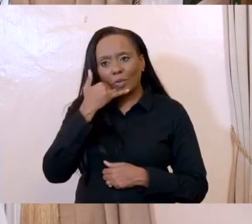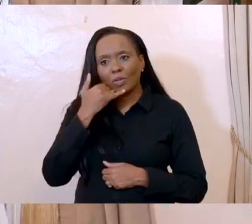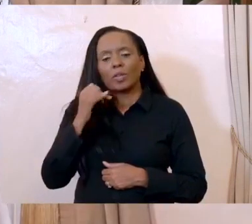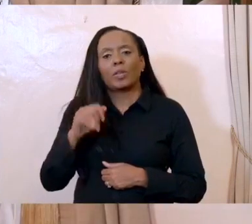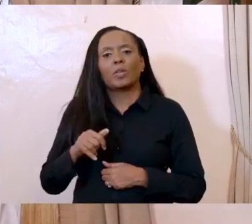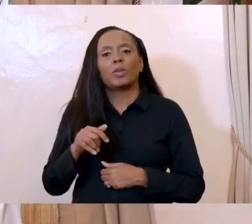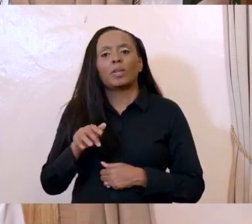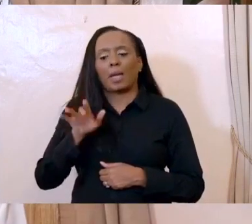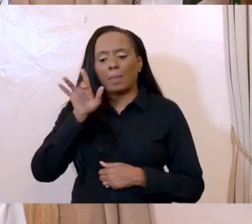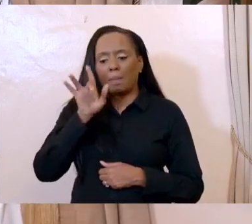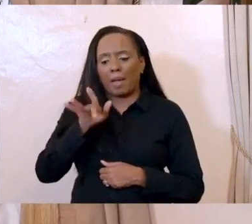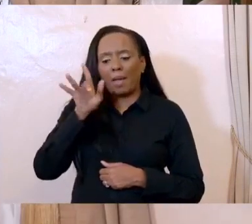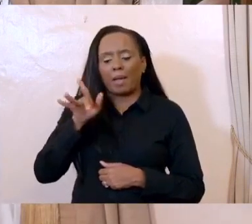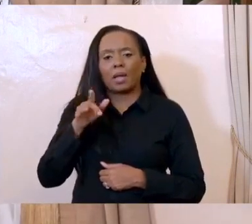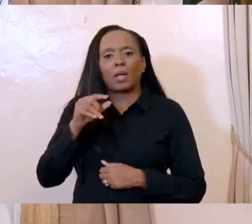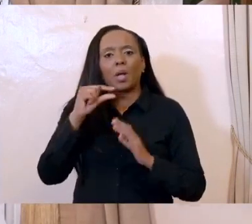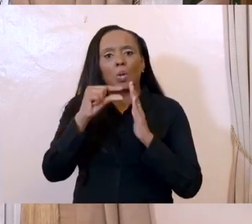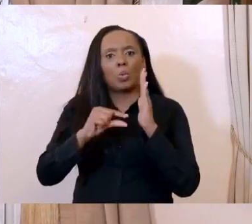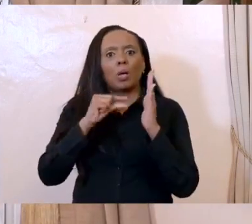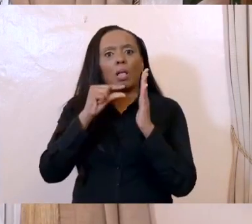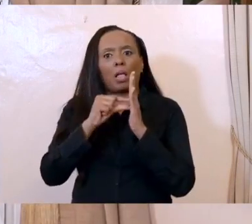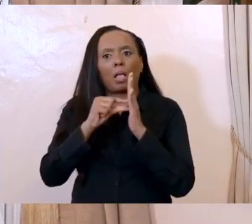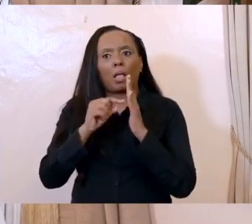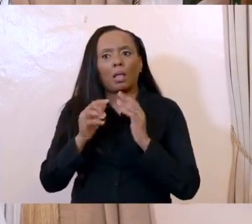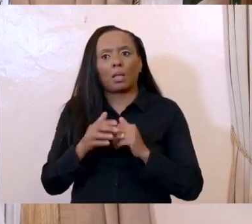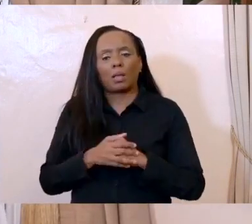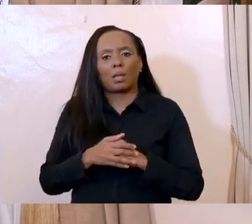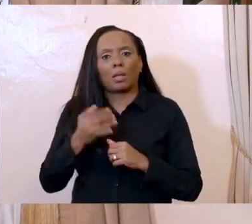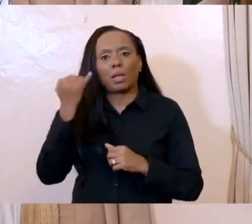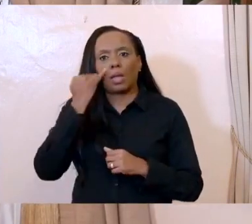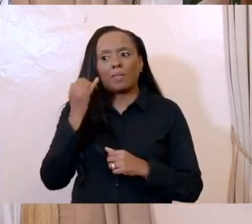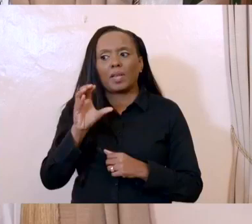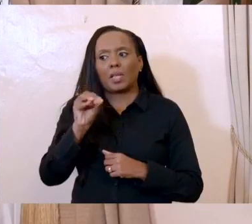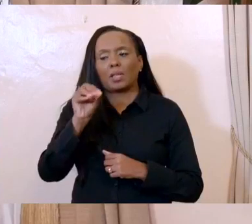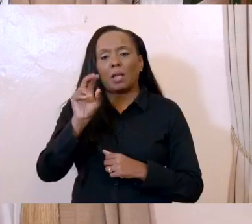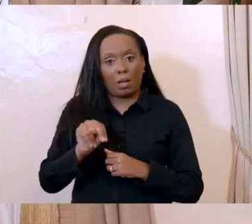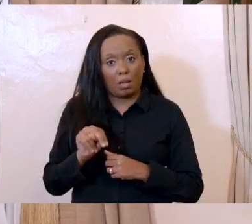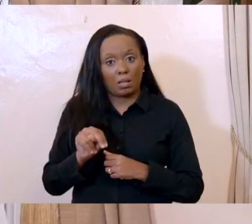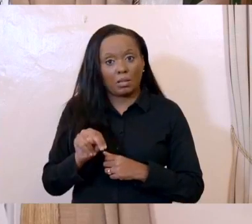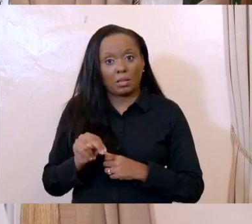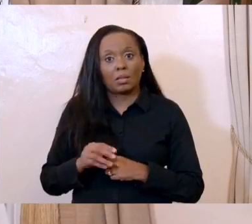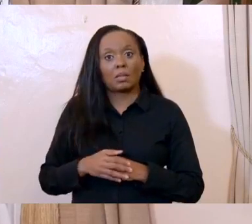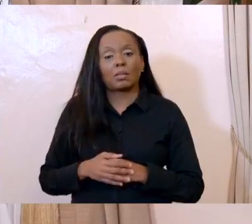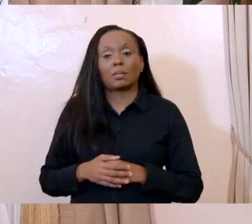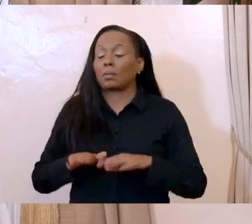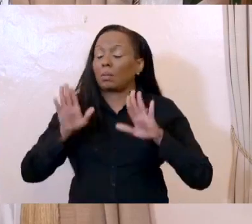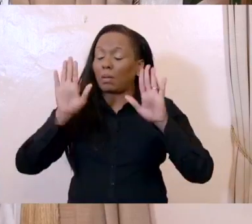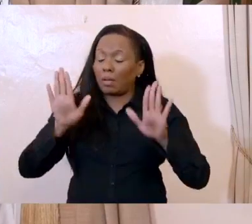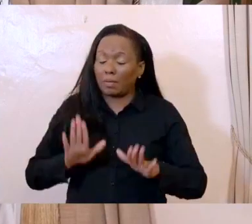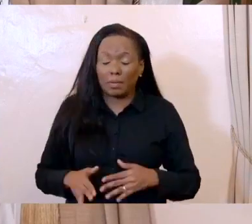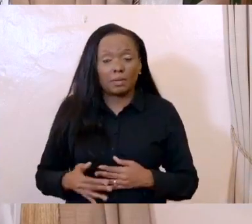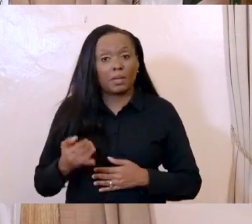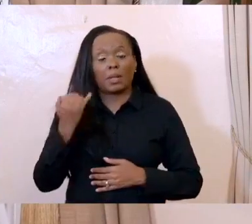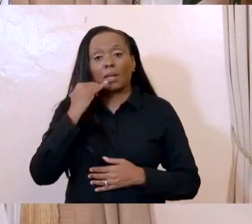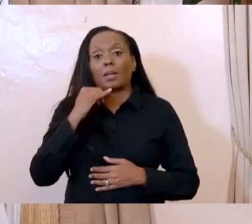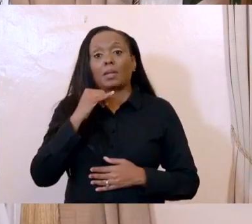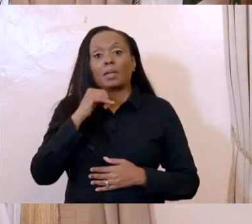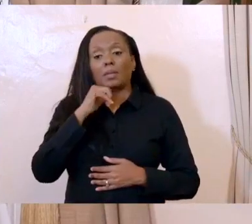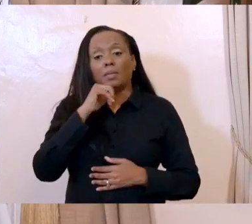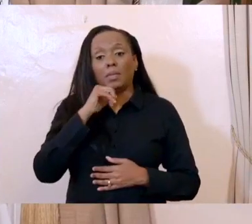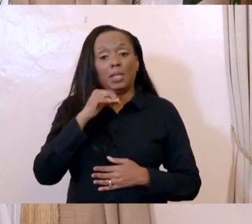Google timeline. If your Google timeline is already on, then that's great. If it's not, you can turn it